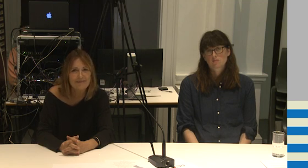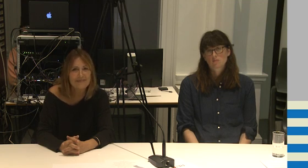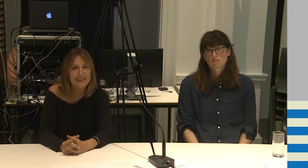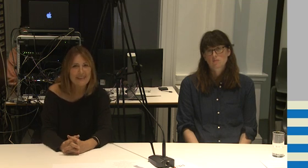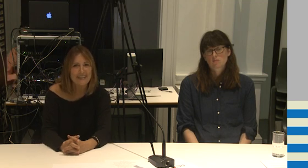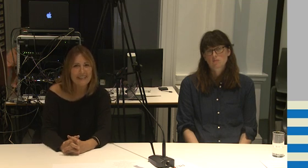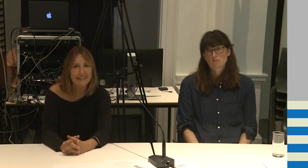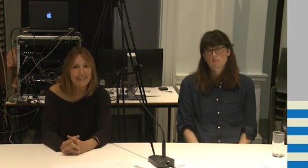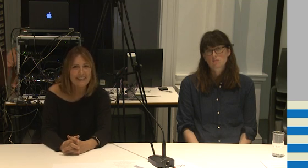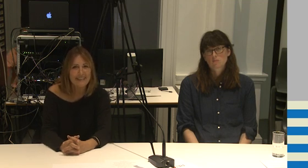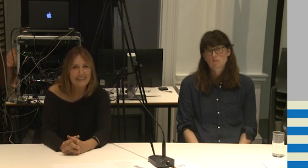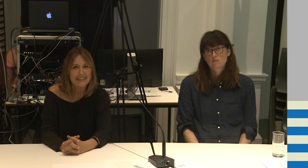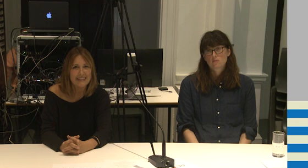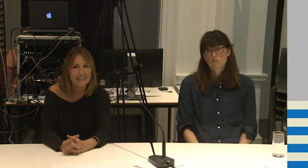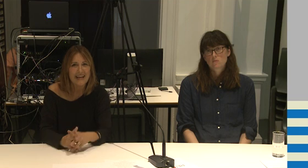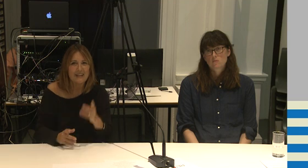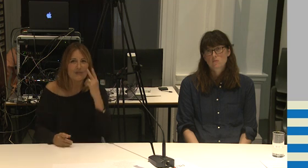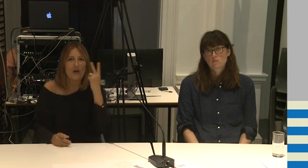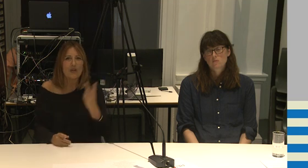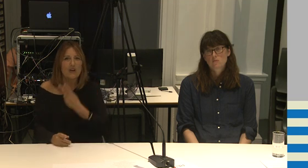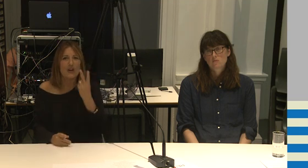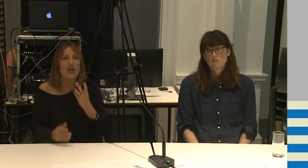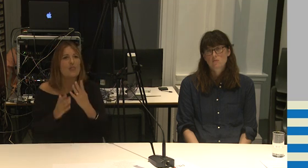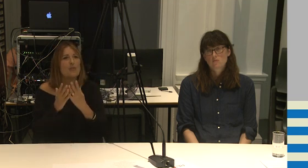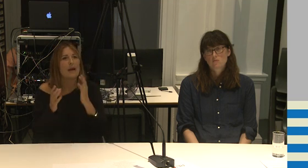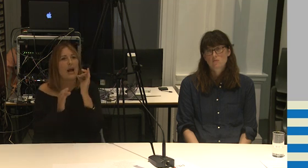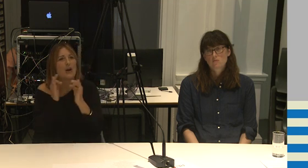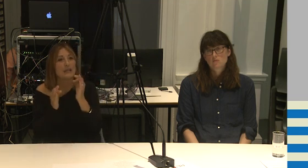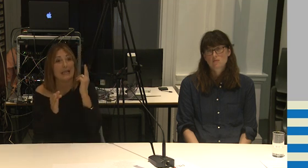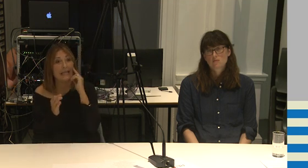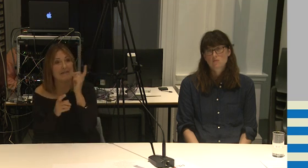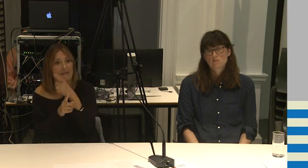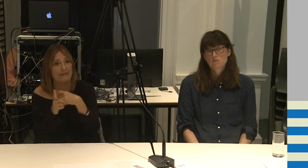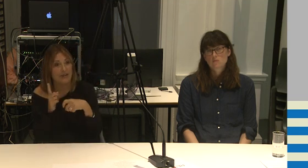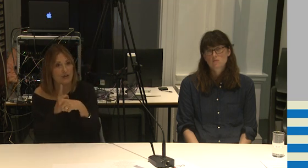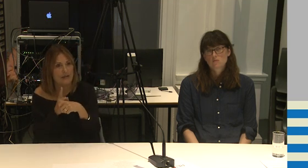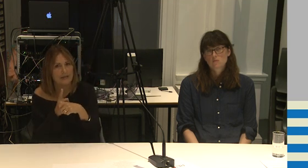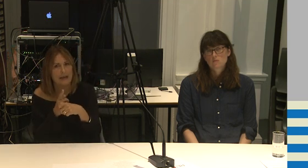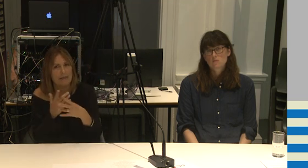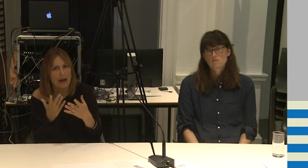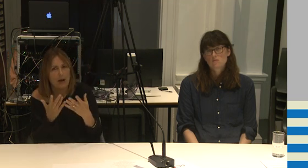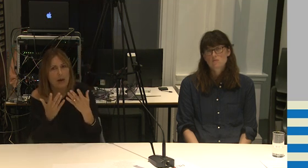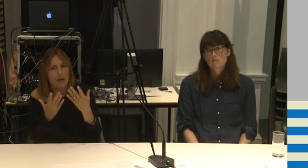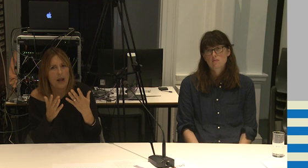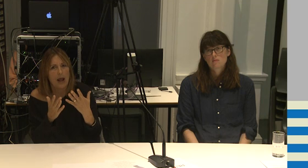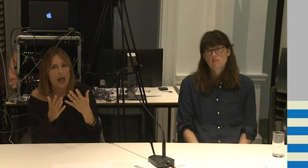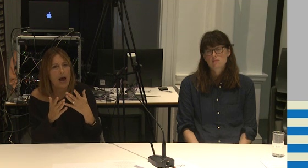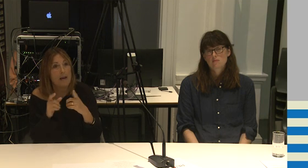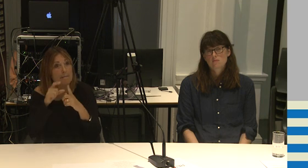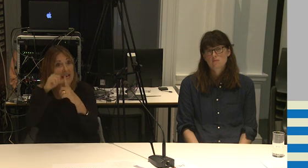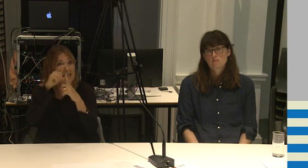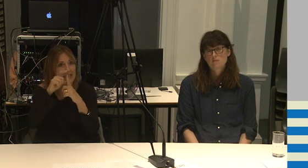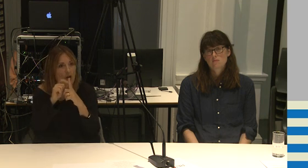Yeah, I mean, as you both know, there's a big question in the deaf community is about whether you're big